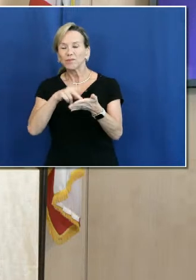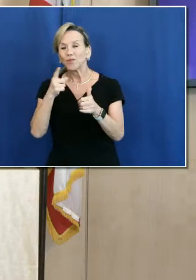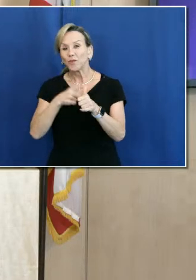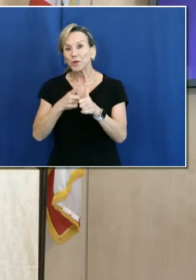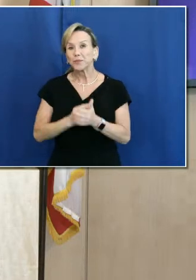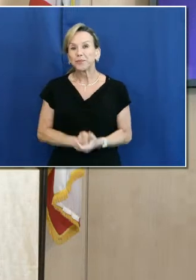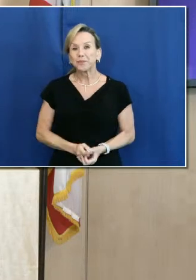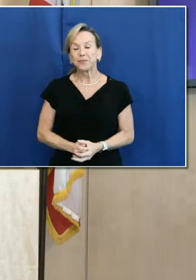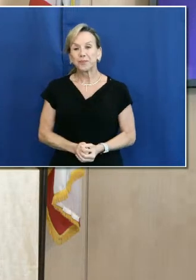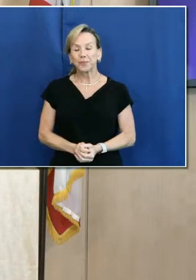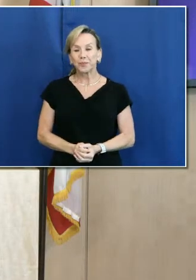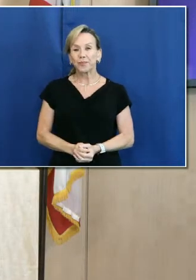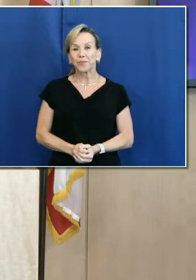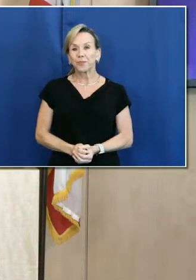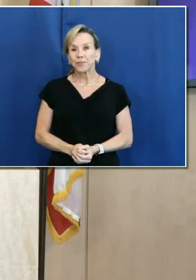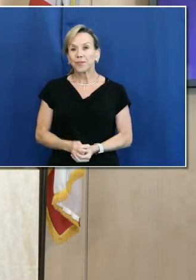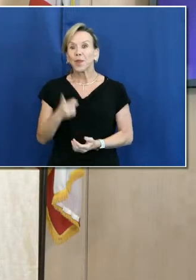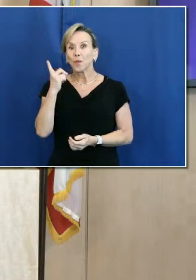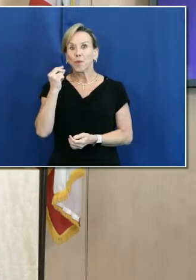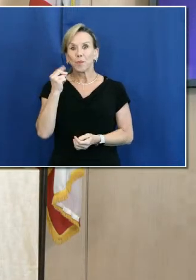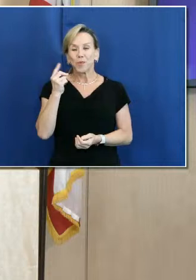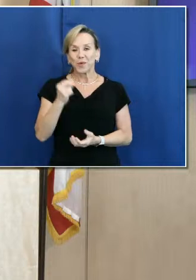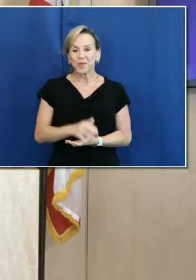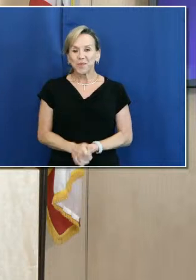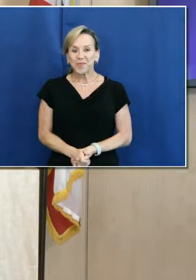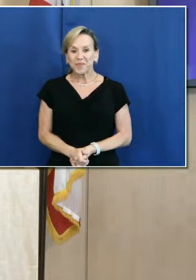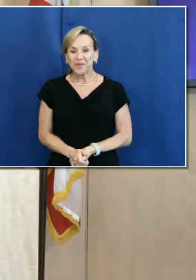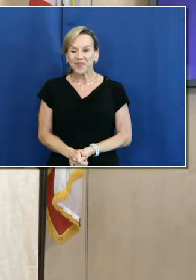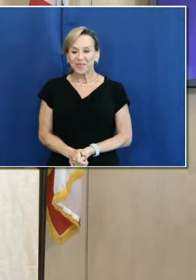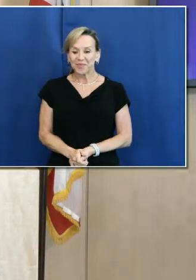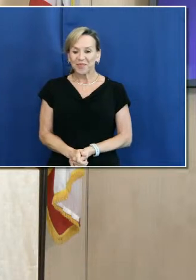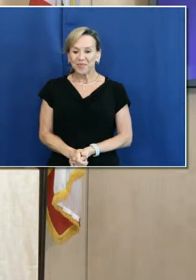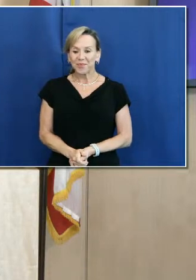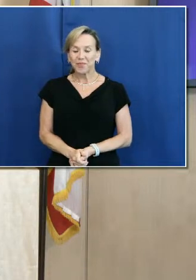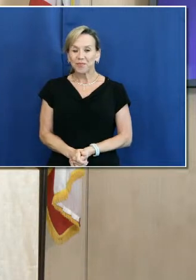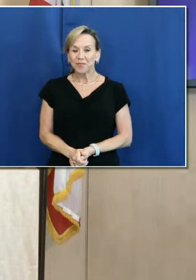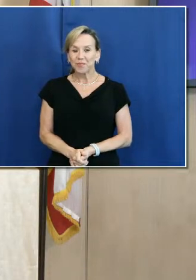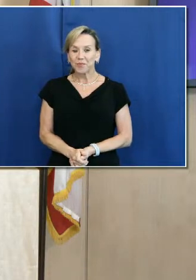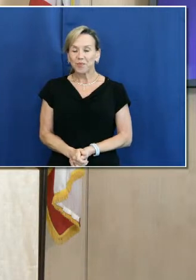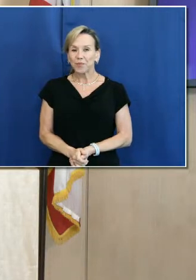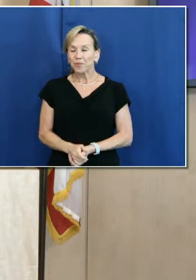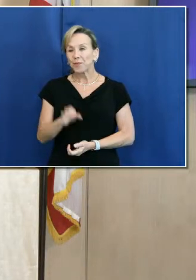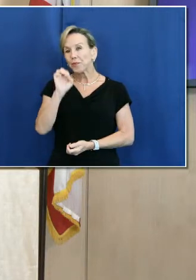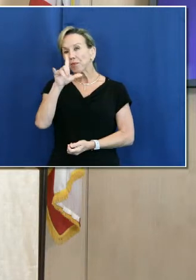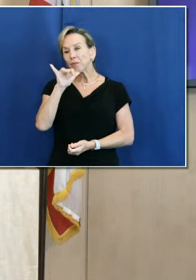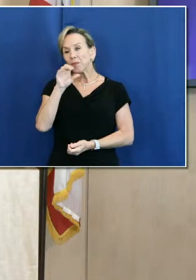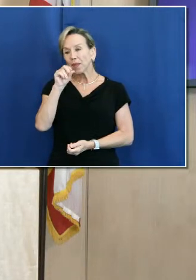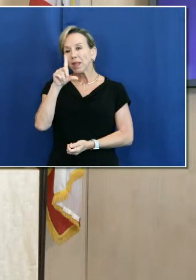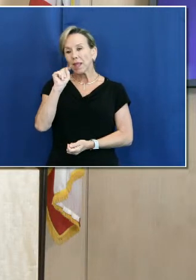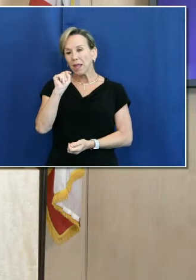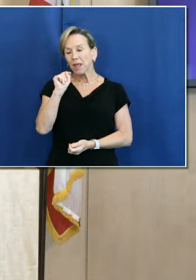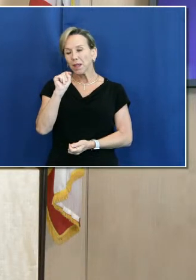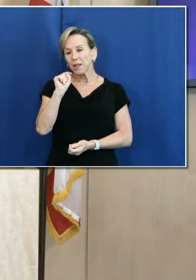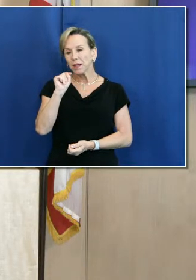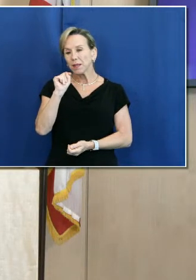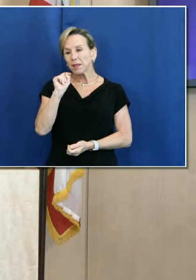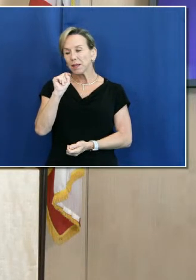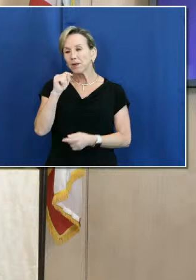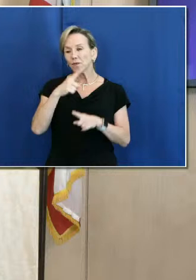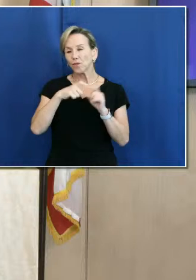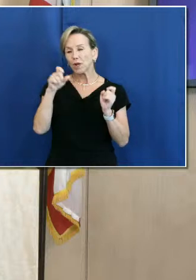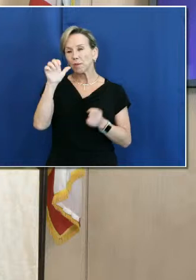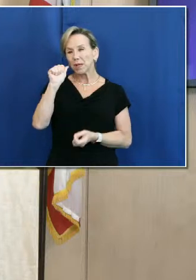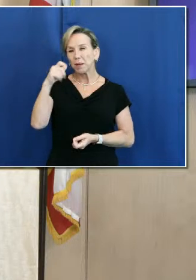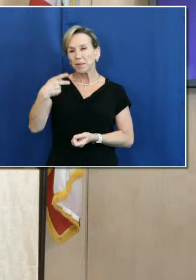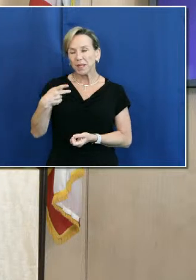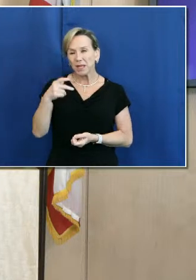thank you. Thank you. I have one more. This one is from Elliot Spaggett from the Associated